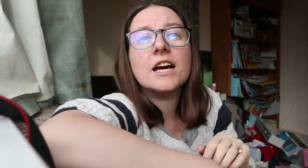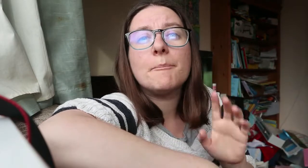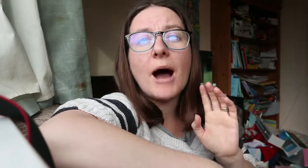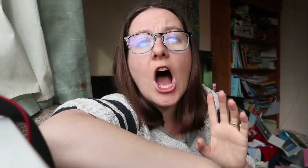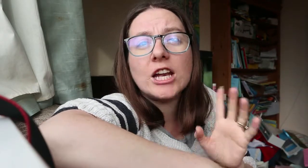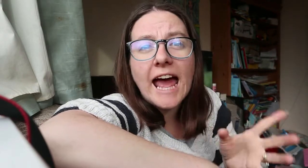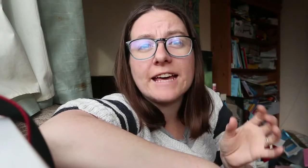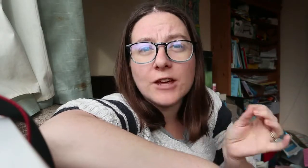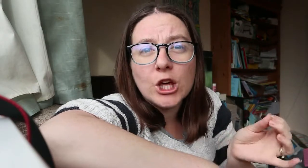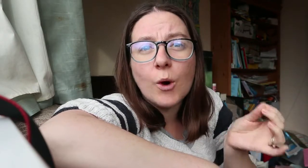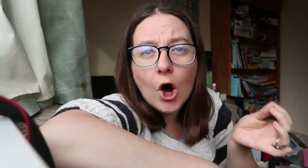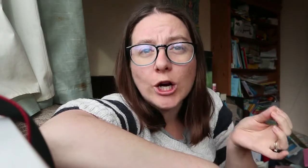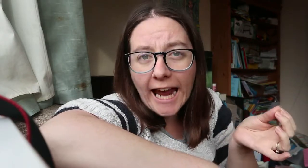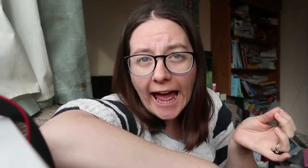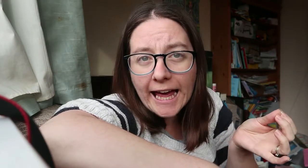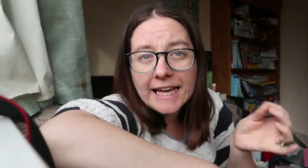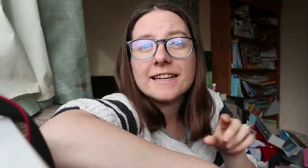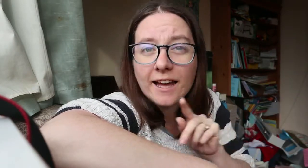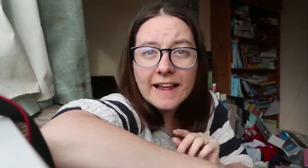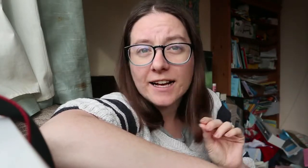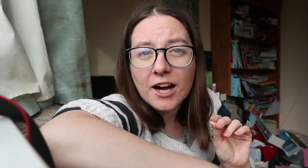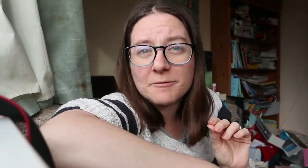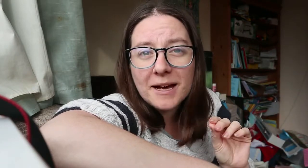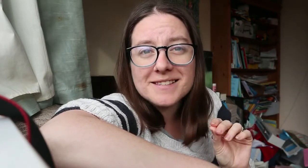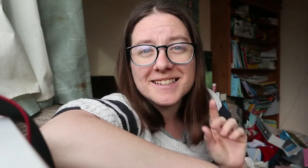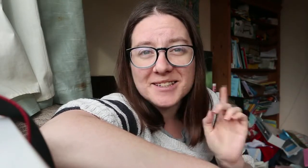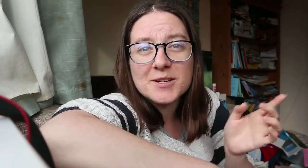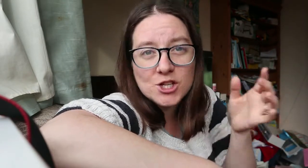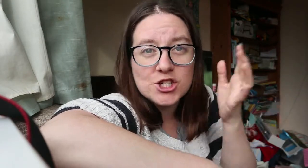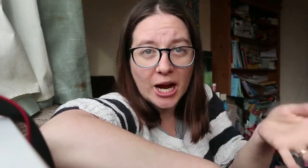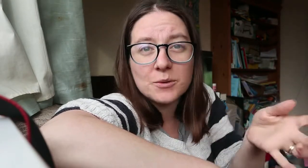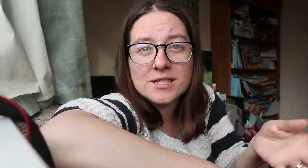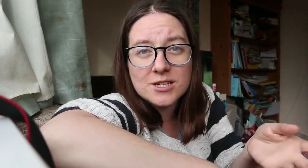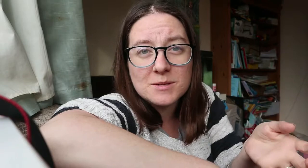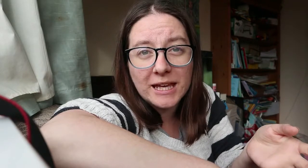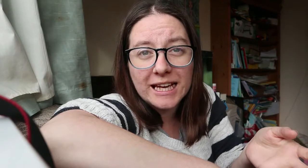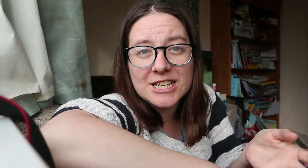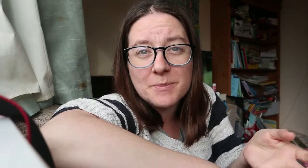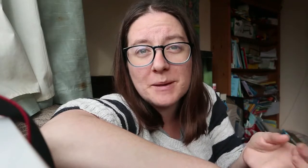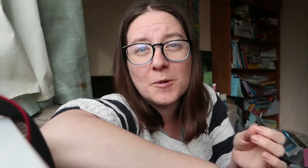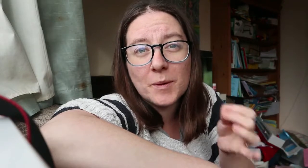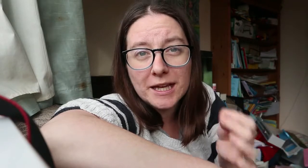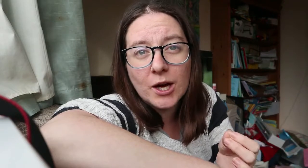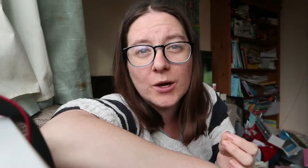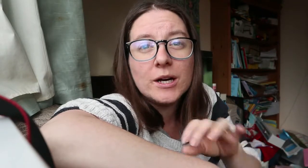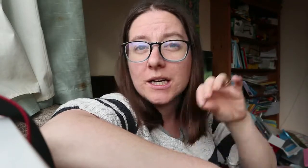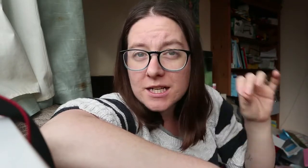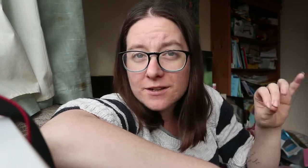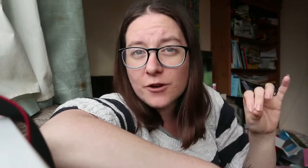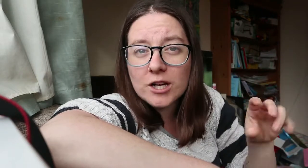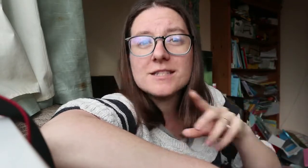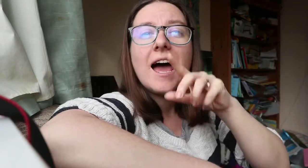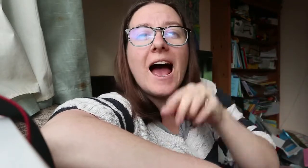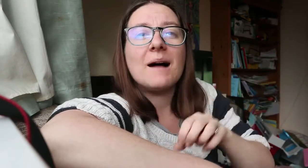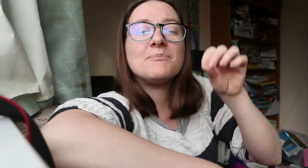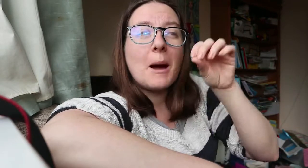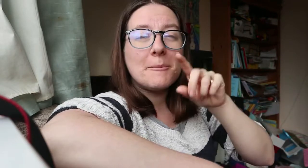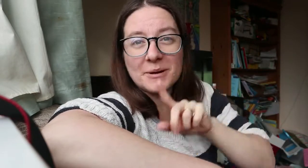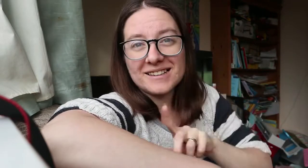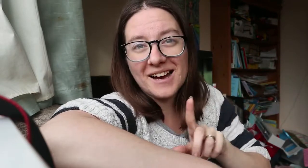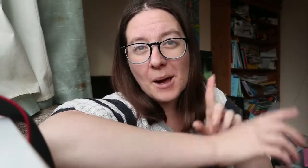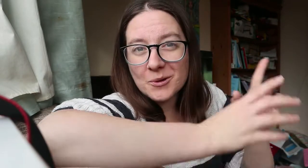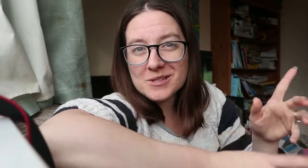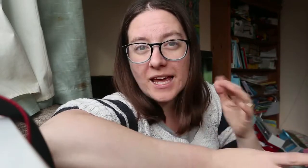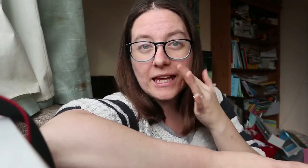doesn't it? Like, parlez-vous anglais, like that kind of person that just shouts, do you speak English at people when they go to France? Um,